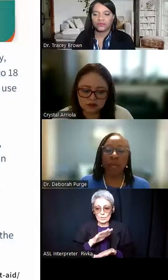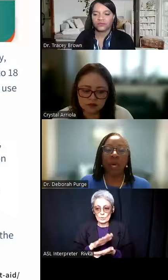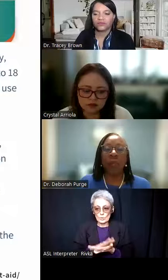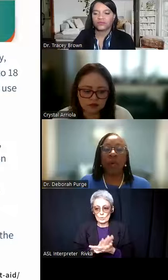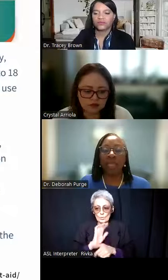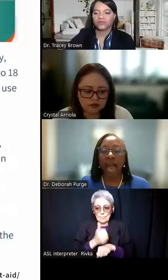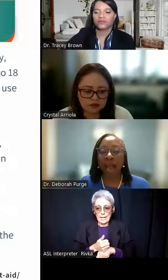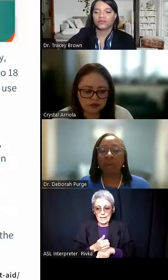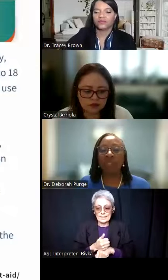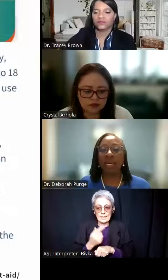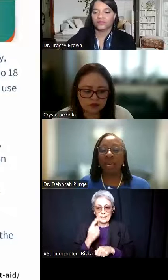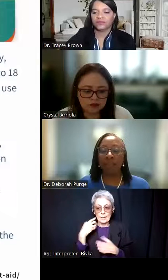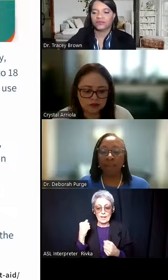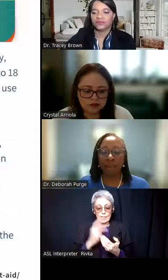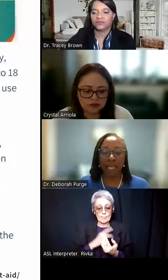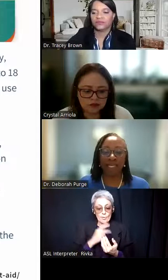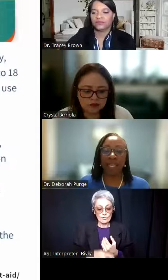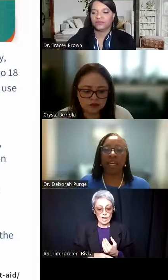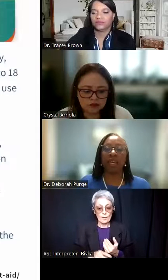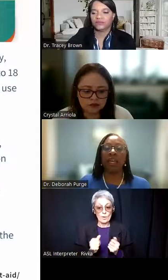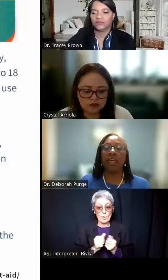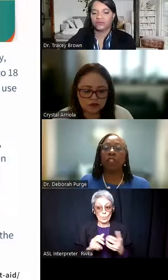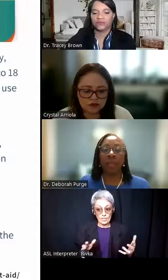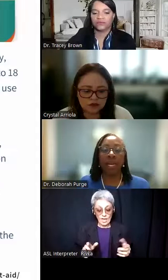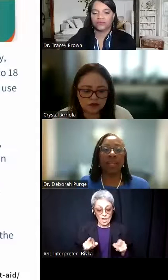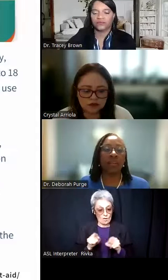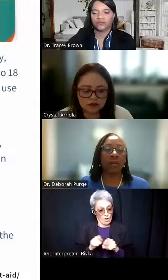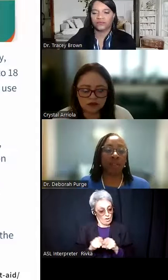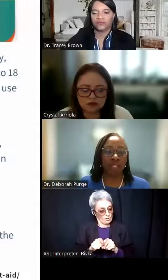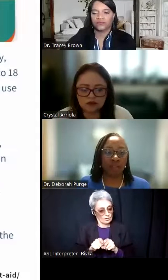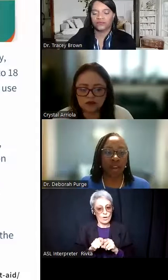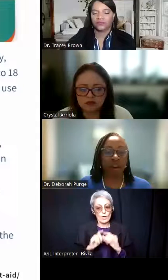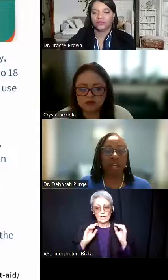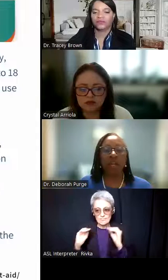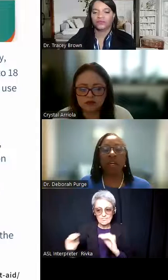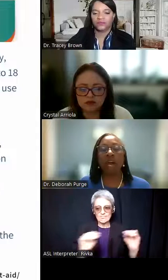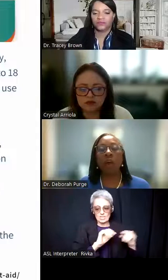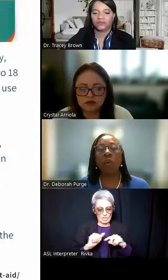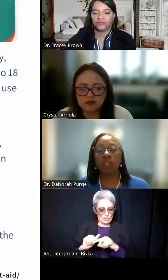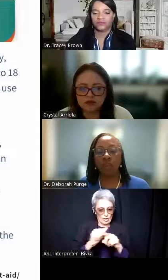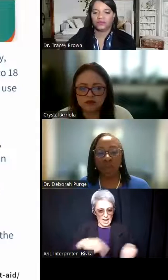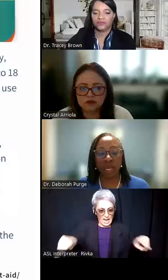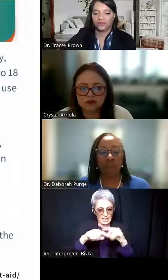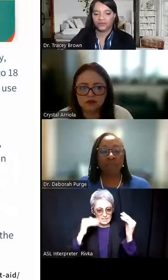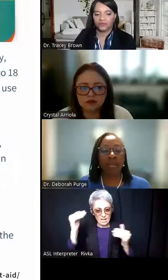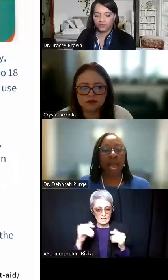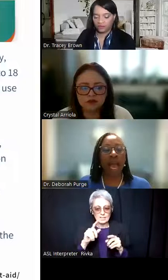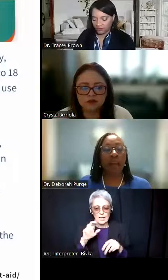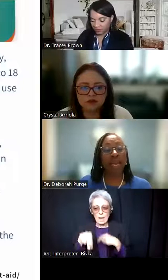program without implementing trainings around self-care. So not only do